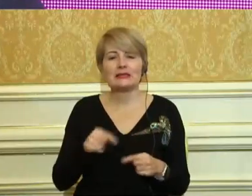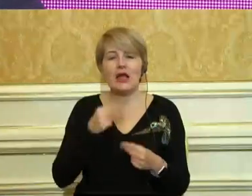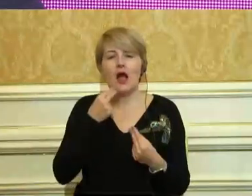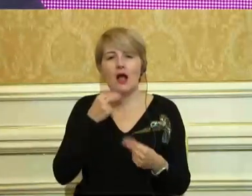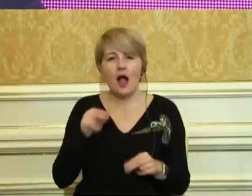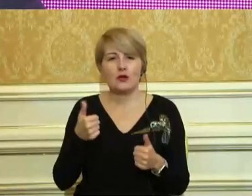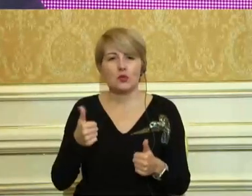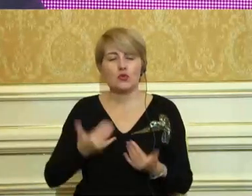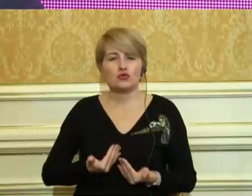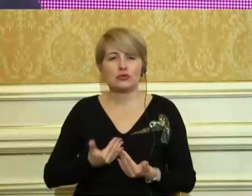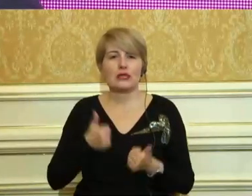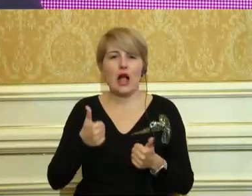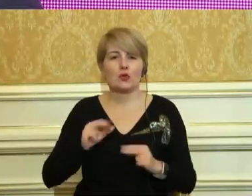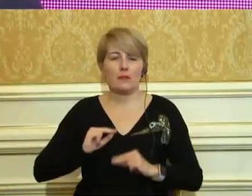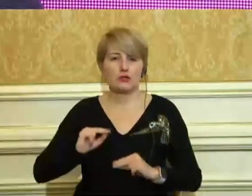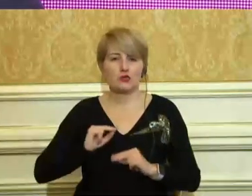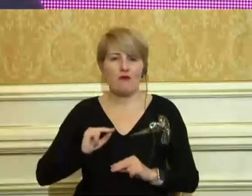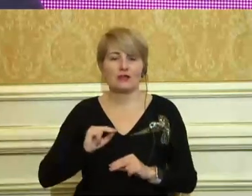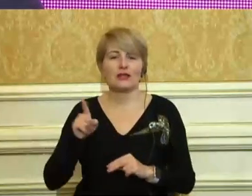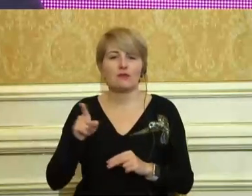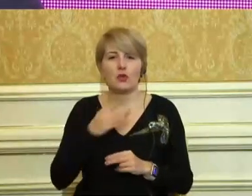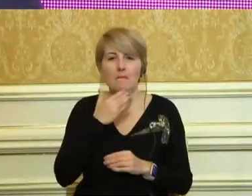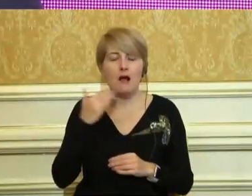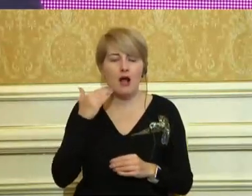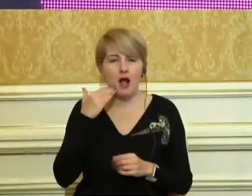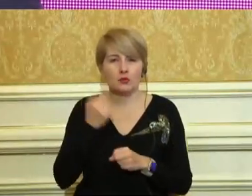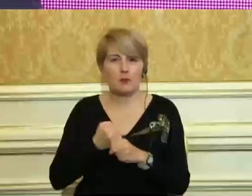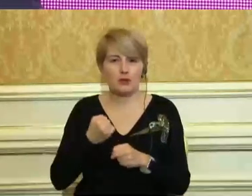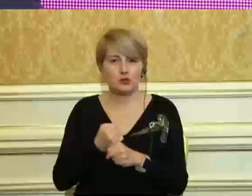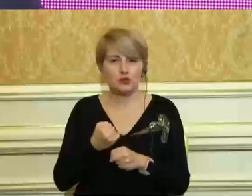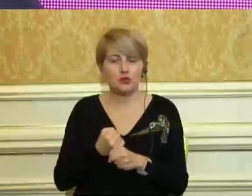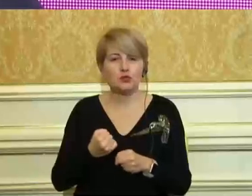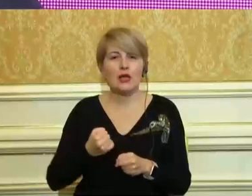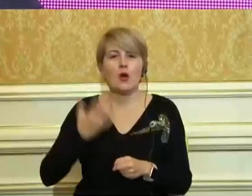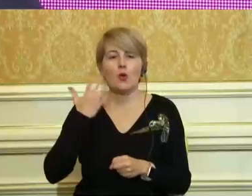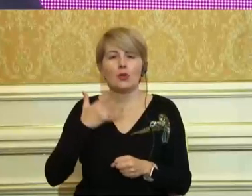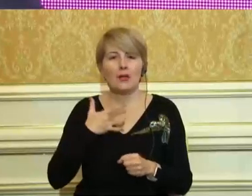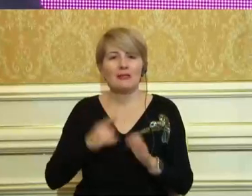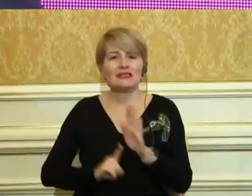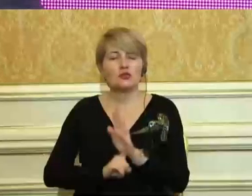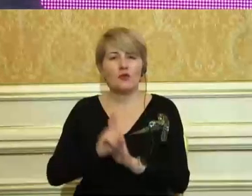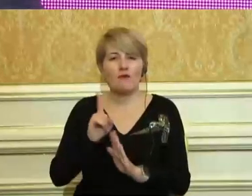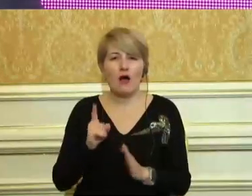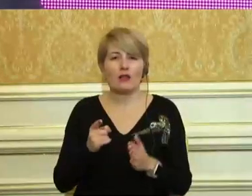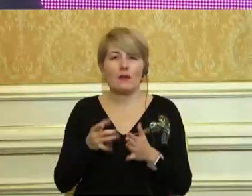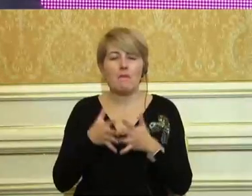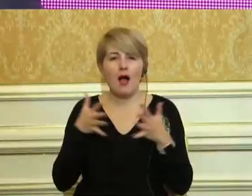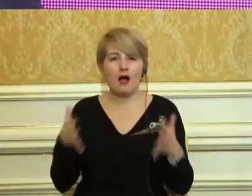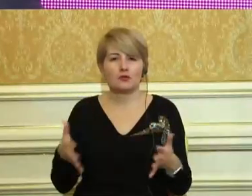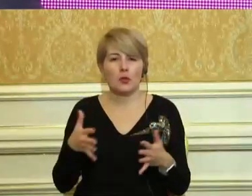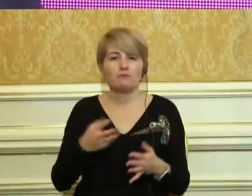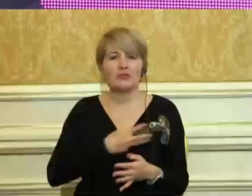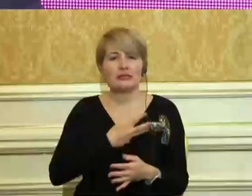the high anxiety times that you've been experiencing over the past few weeks. And so I just want you to know that your